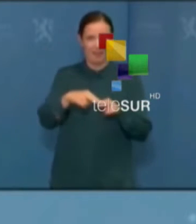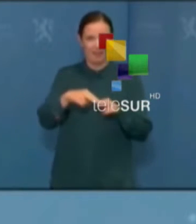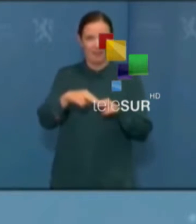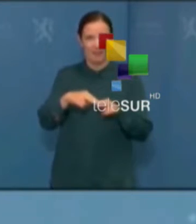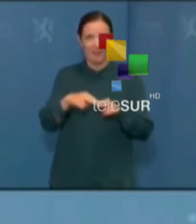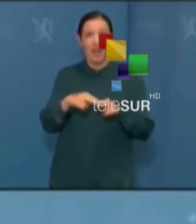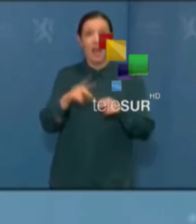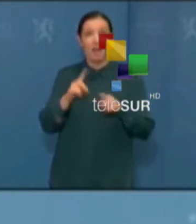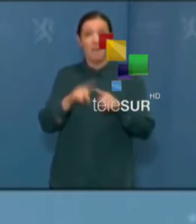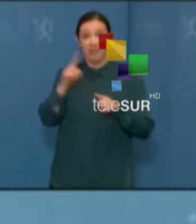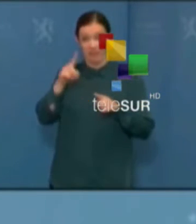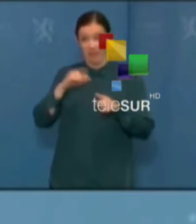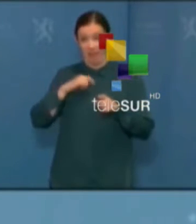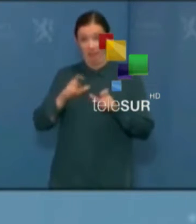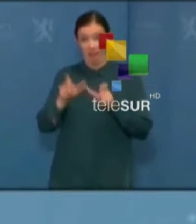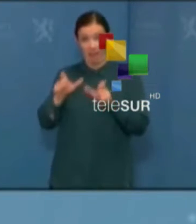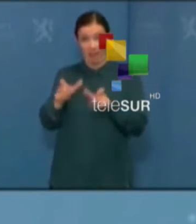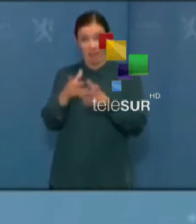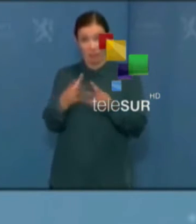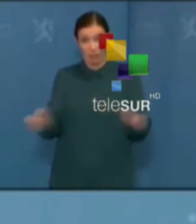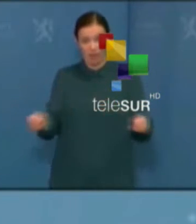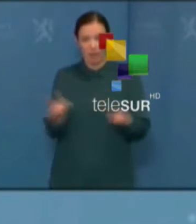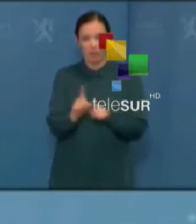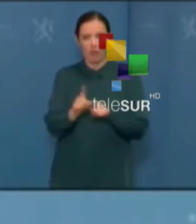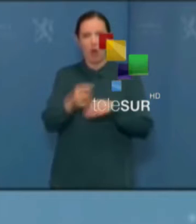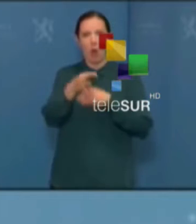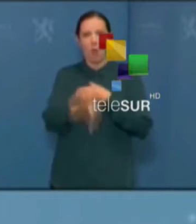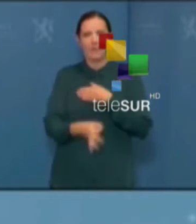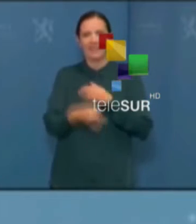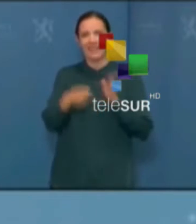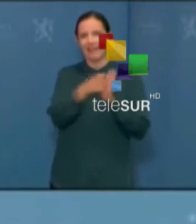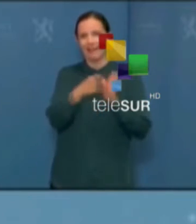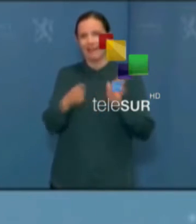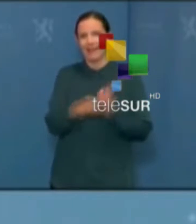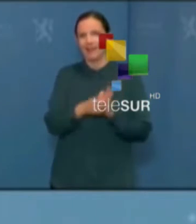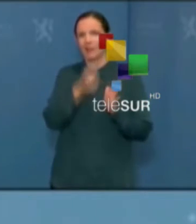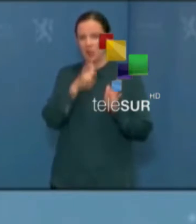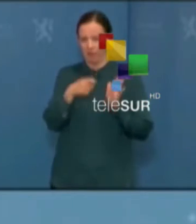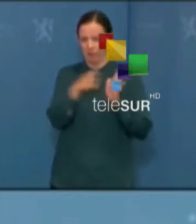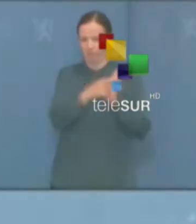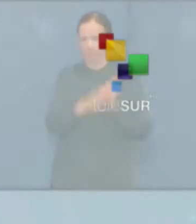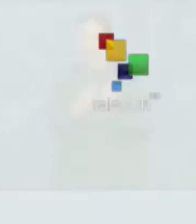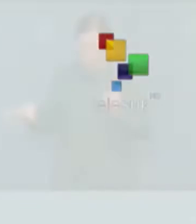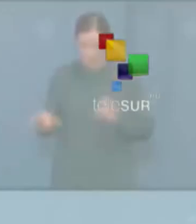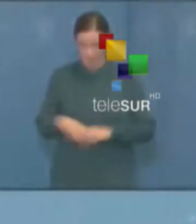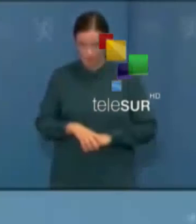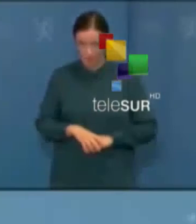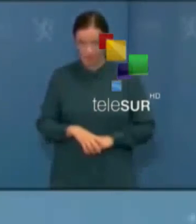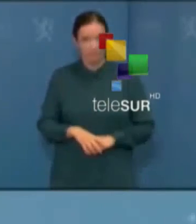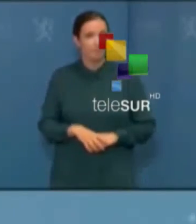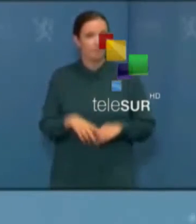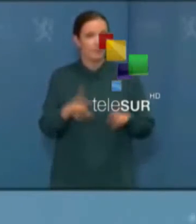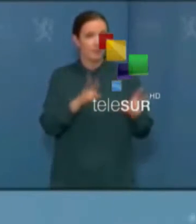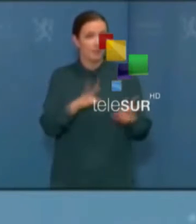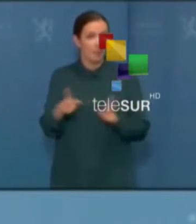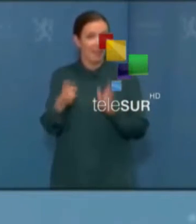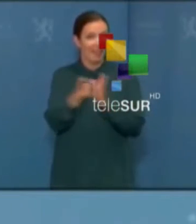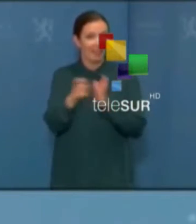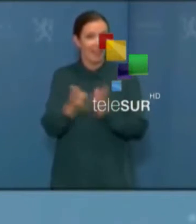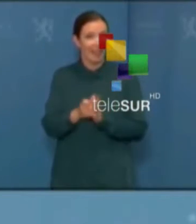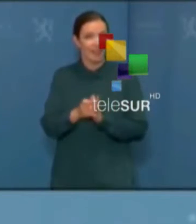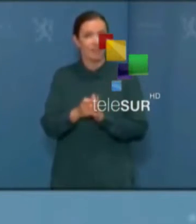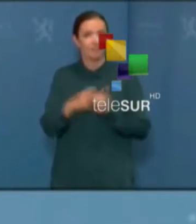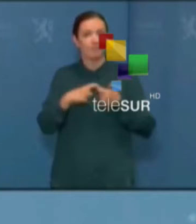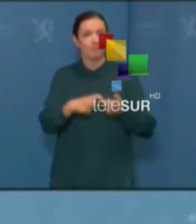the lifting of quarantine will require each country to have fulfilled objective criteria. We will maintain